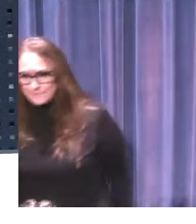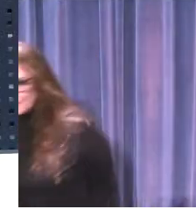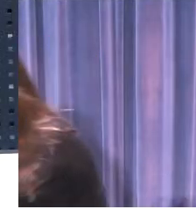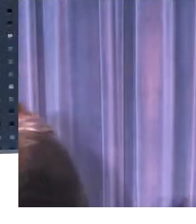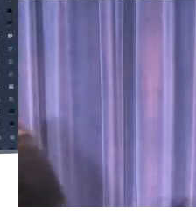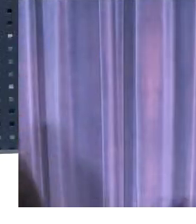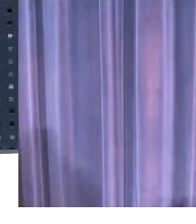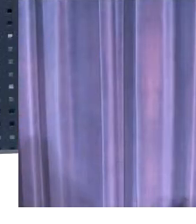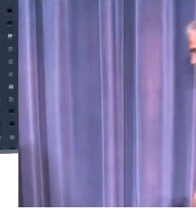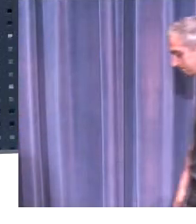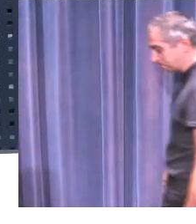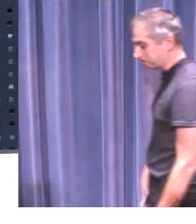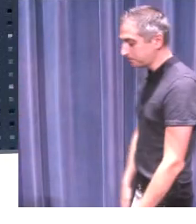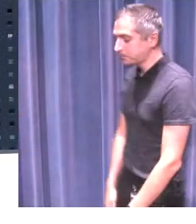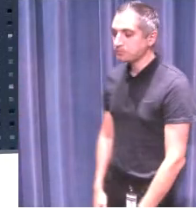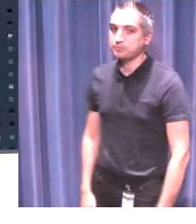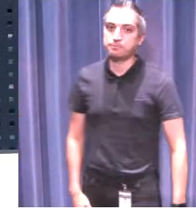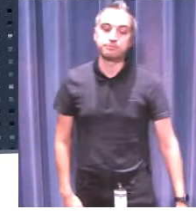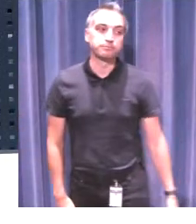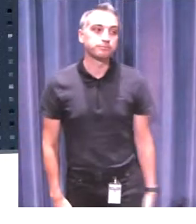Well,